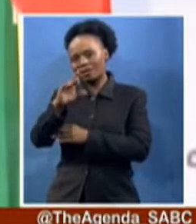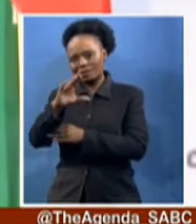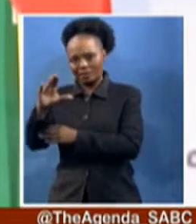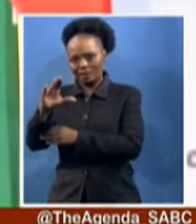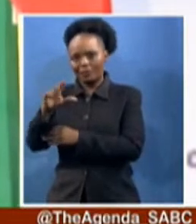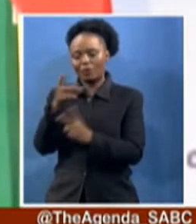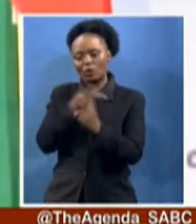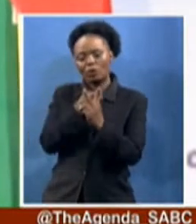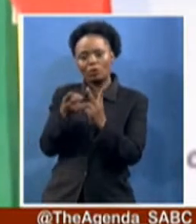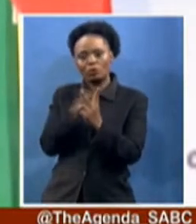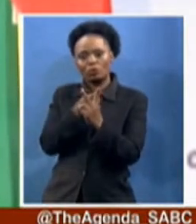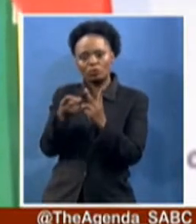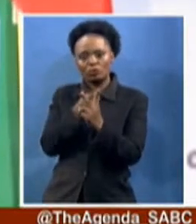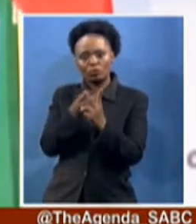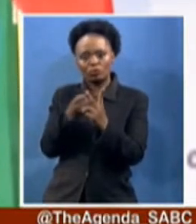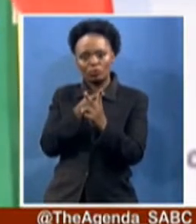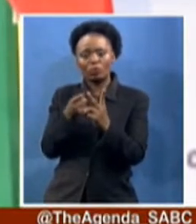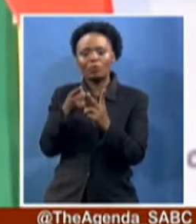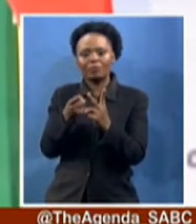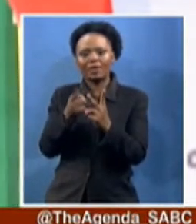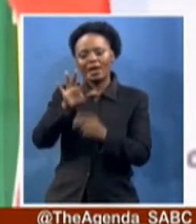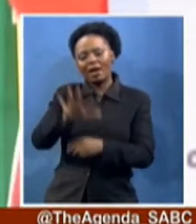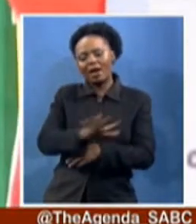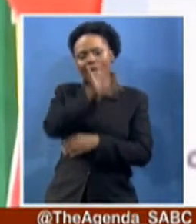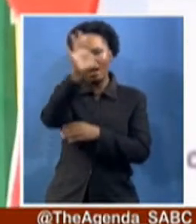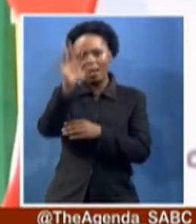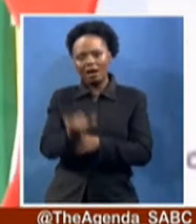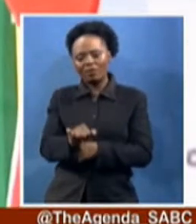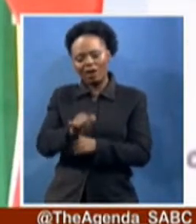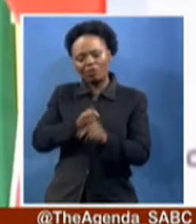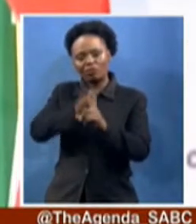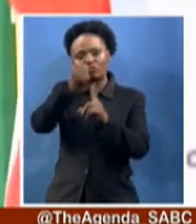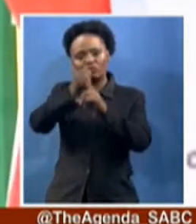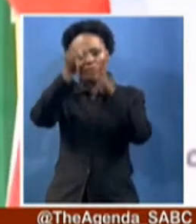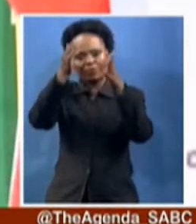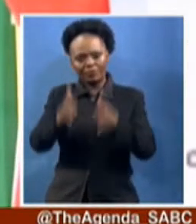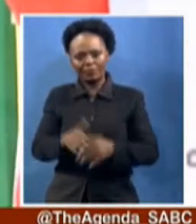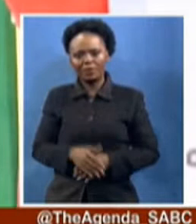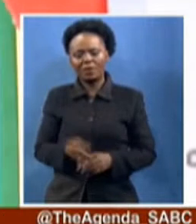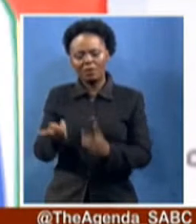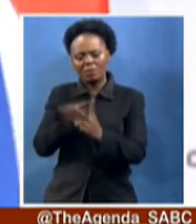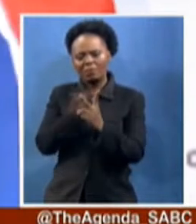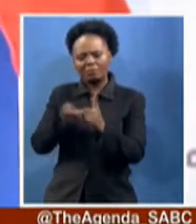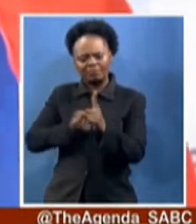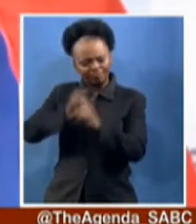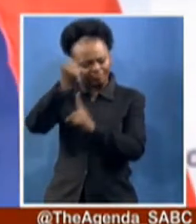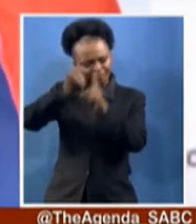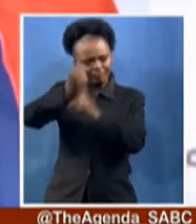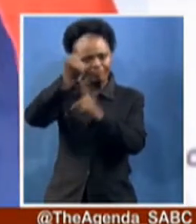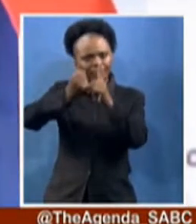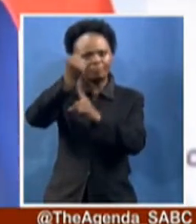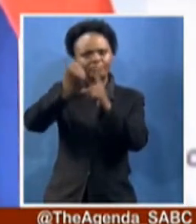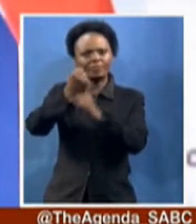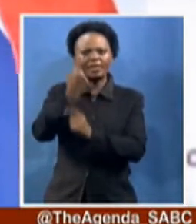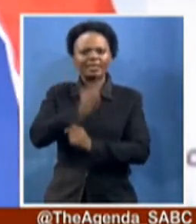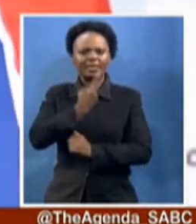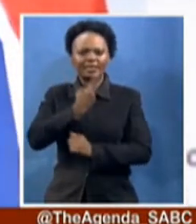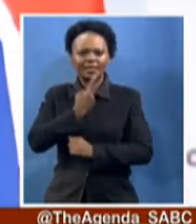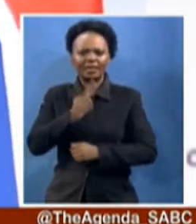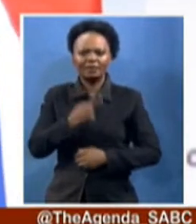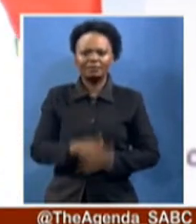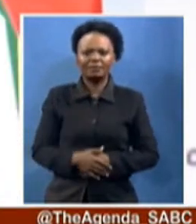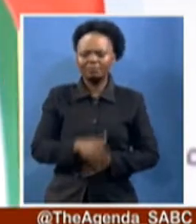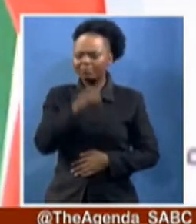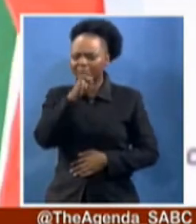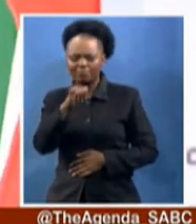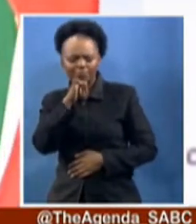African patriots went on to distinguish themselves during their lifetime in service